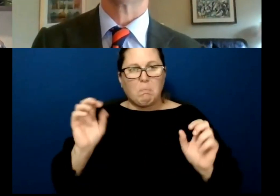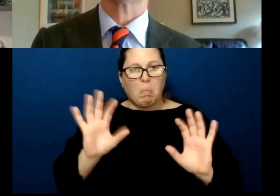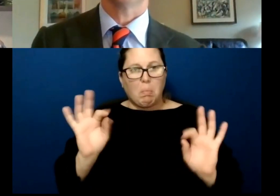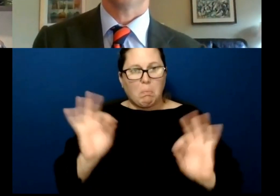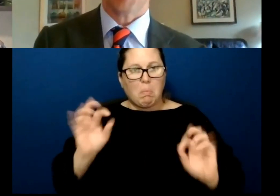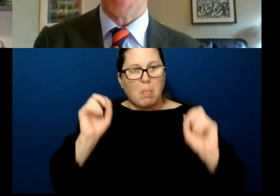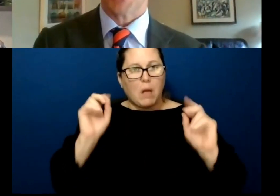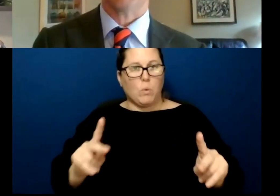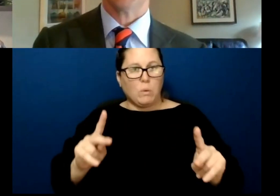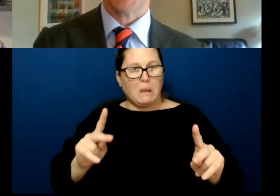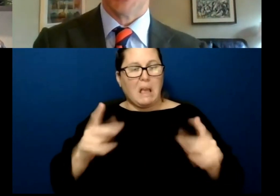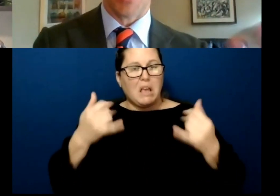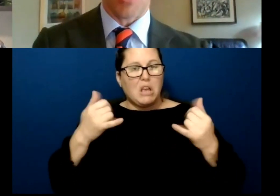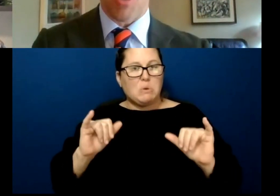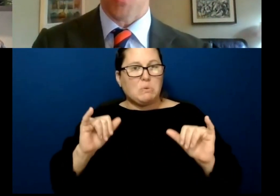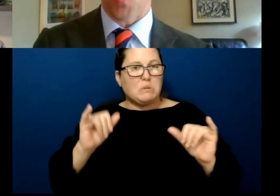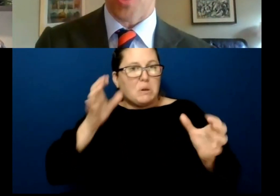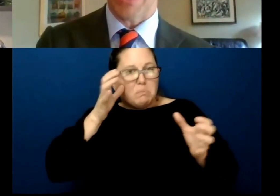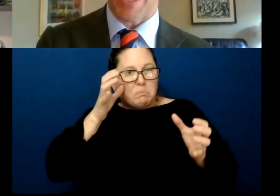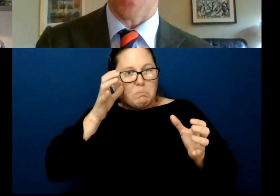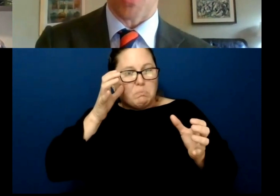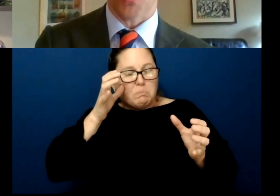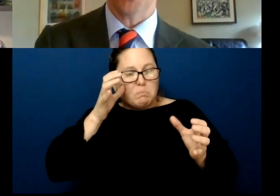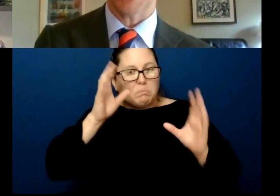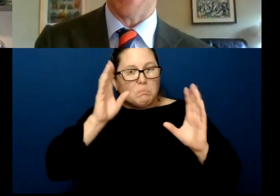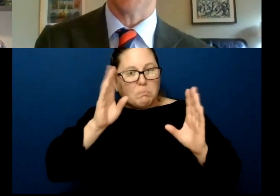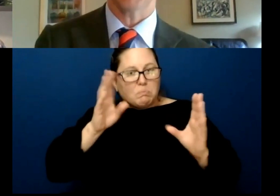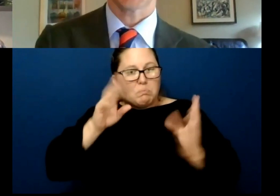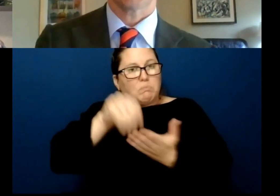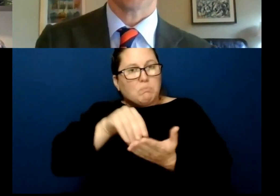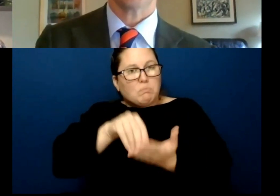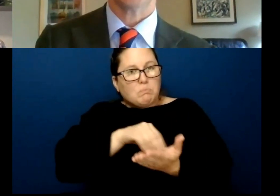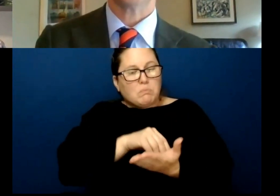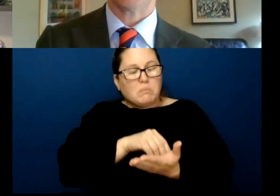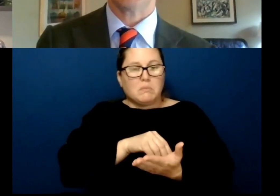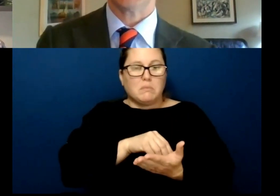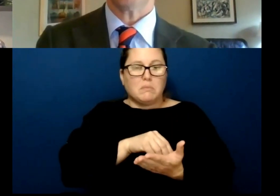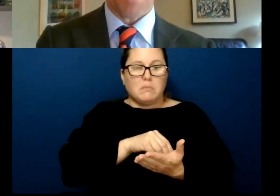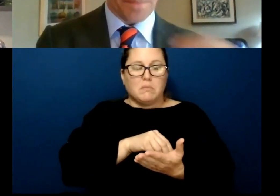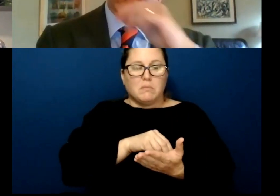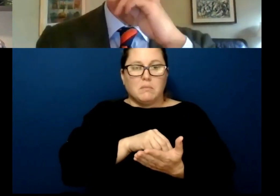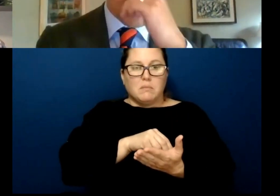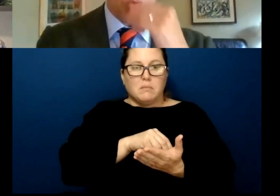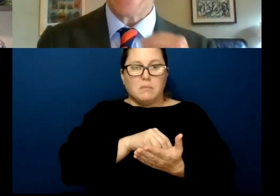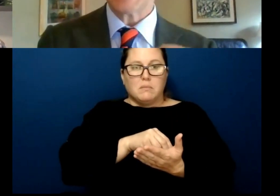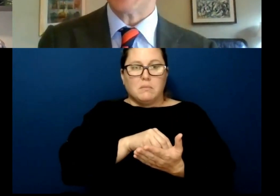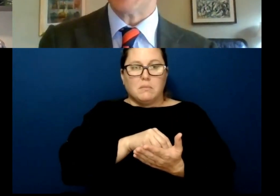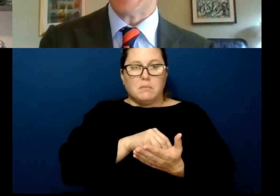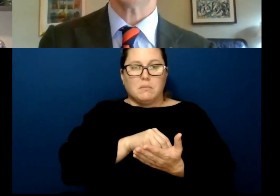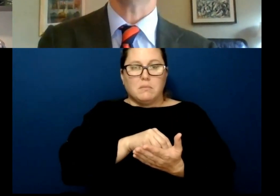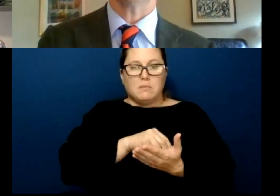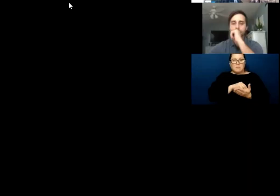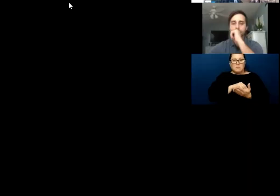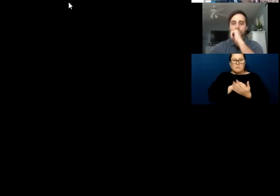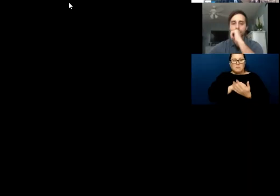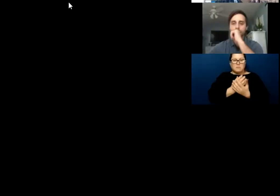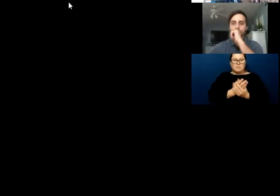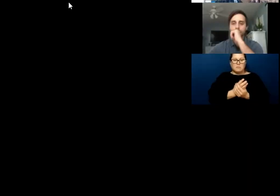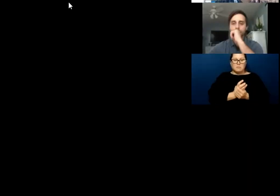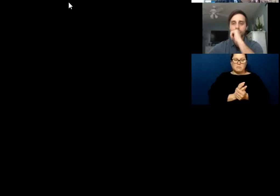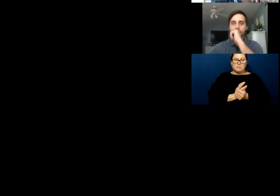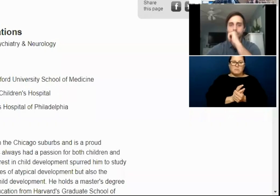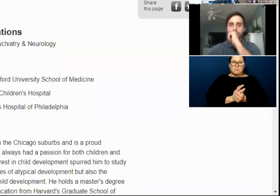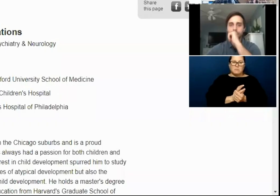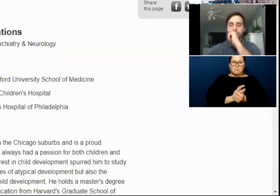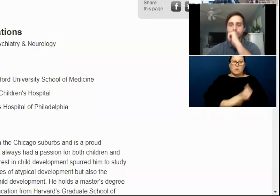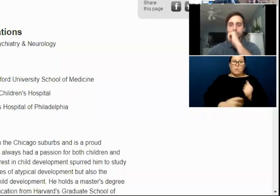main points from the conversation in your own Word doc or Google Doc. But one thing that we asked you to do